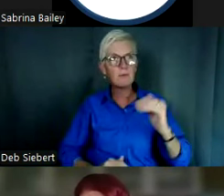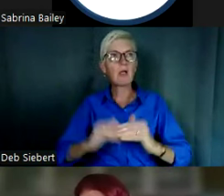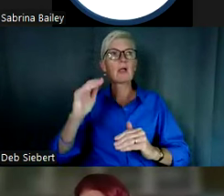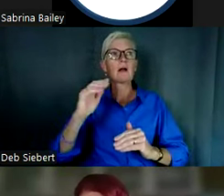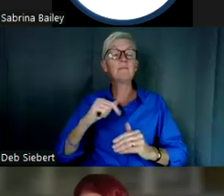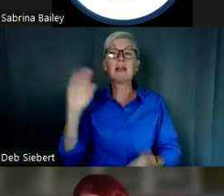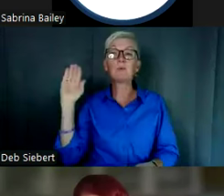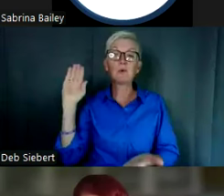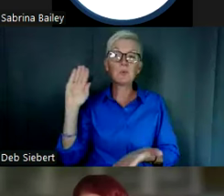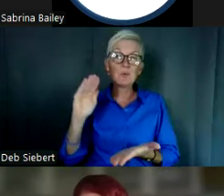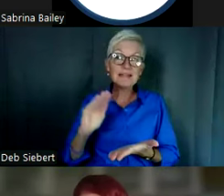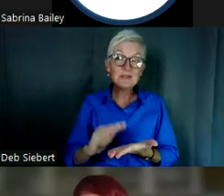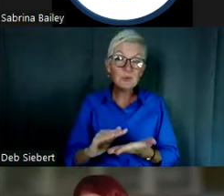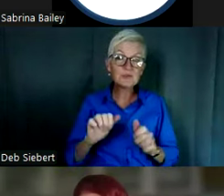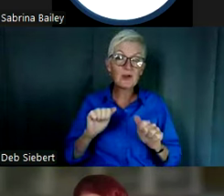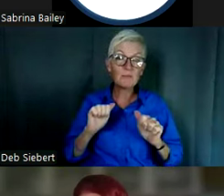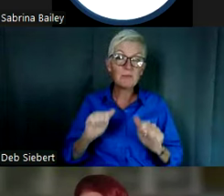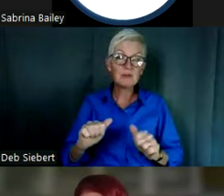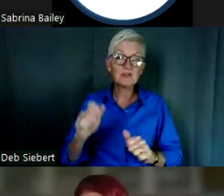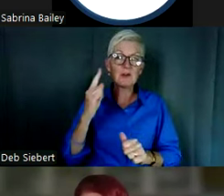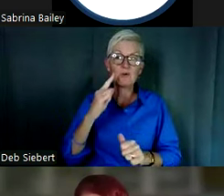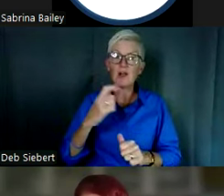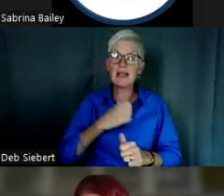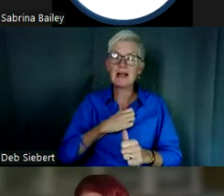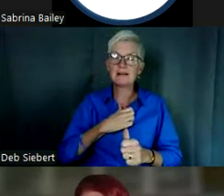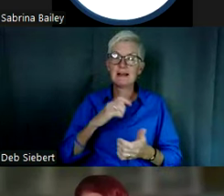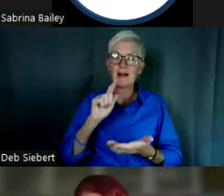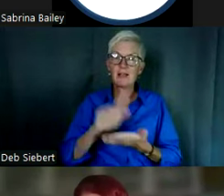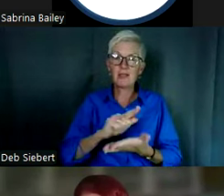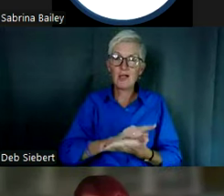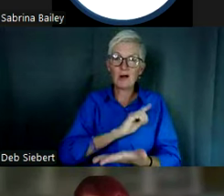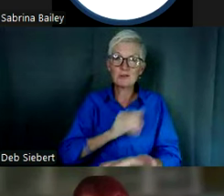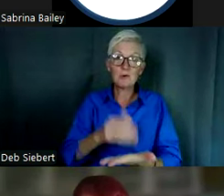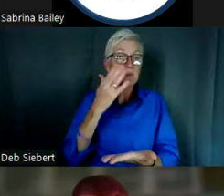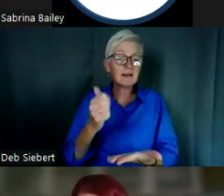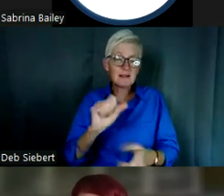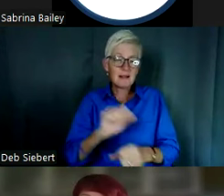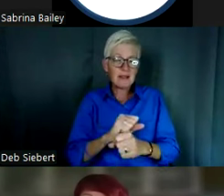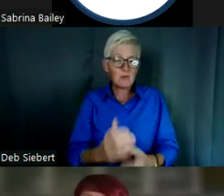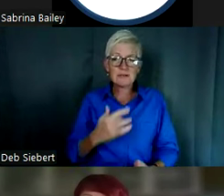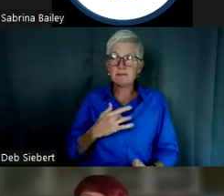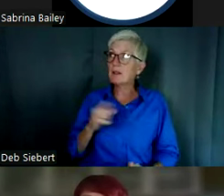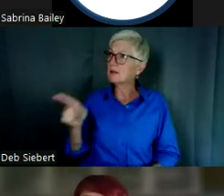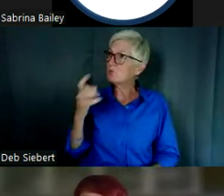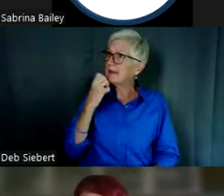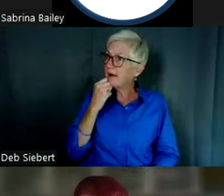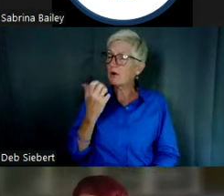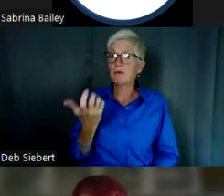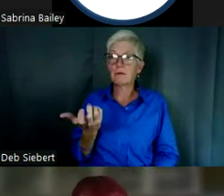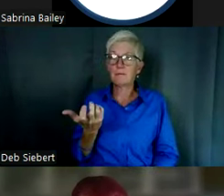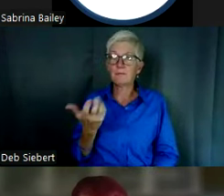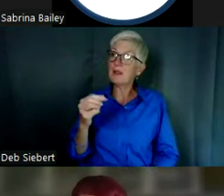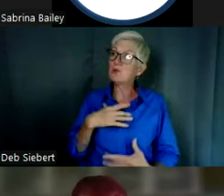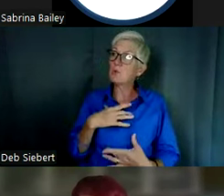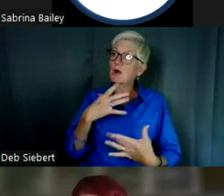greatly reduce your potential for litigation because the employees are going to feel like you as an employer care about them and that you are